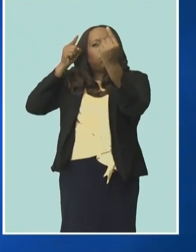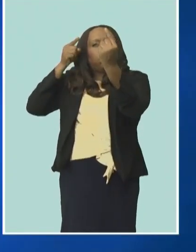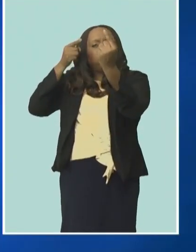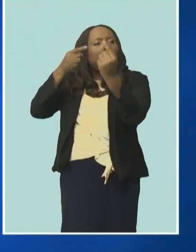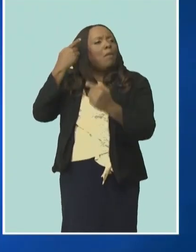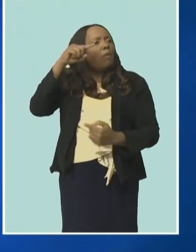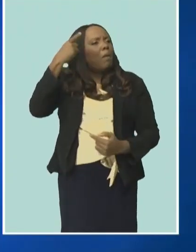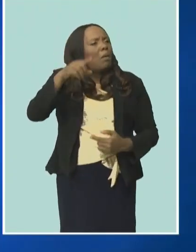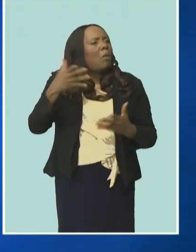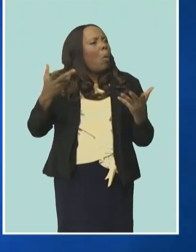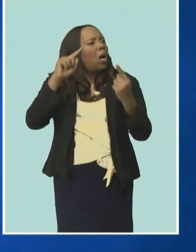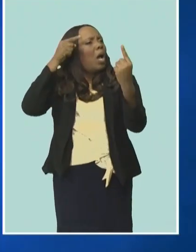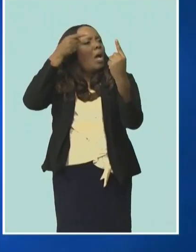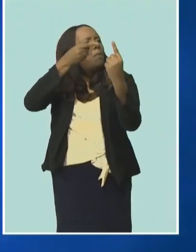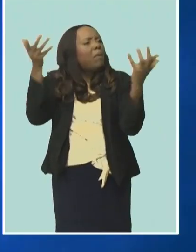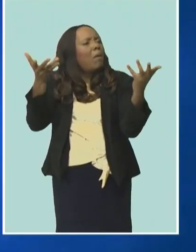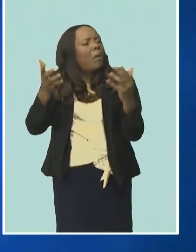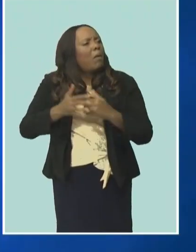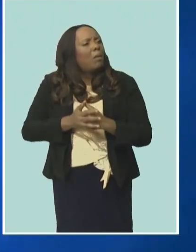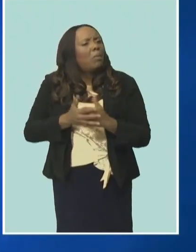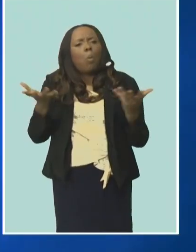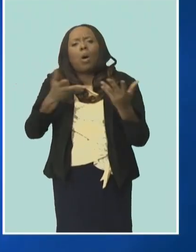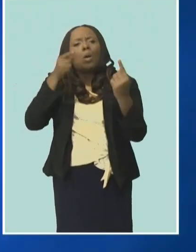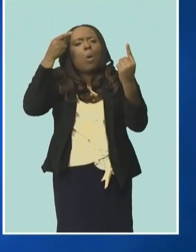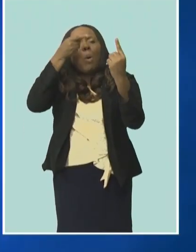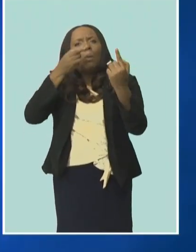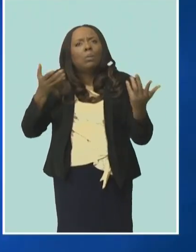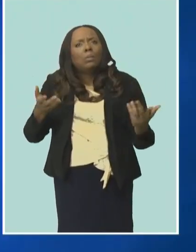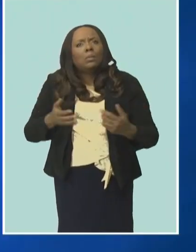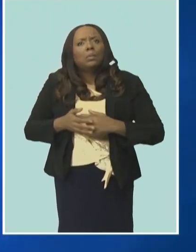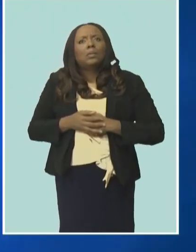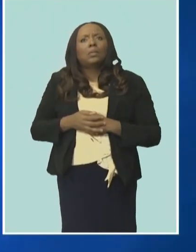I can't hear you, you're aiming for,